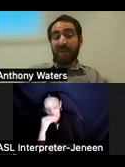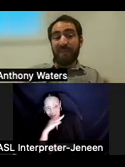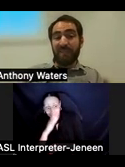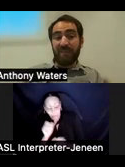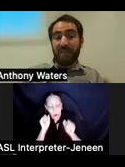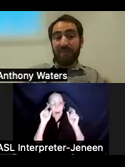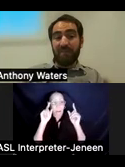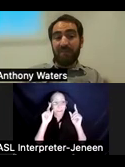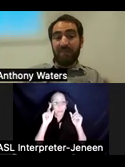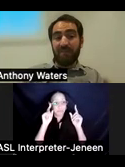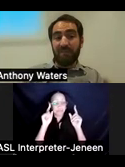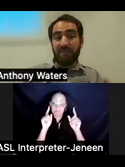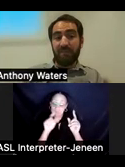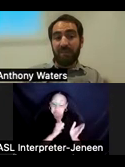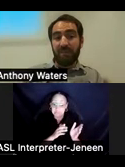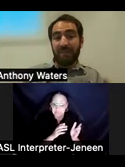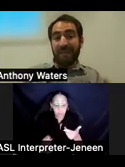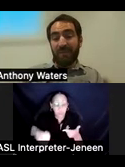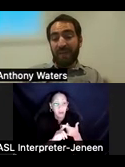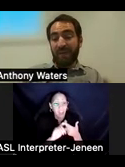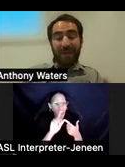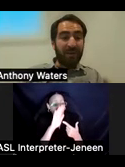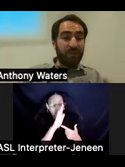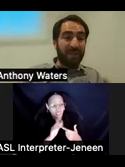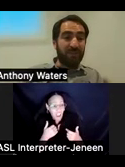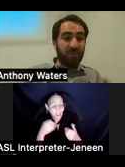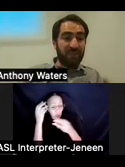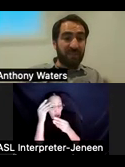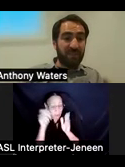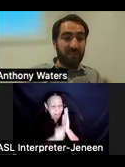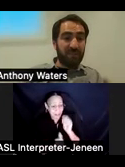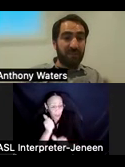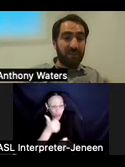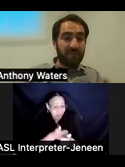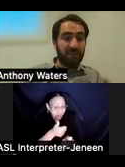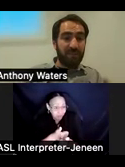thoughts about killing yourself? Have you thought about how you might do this?